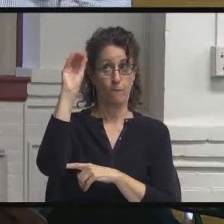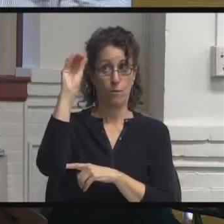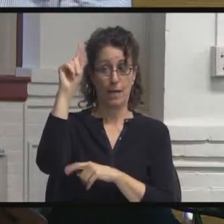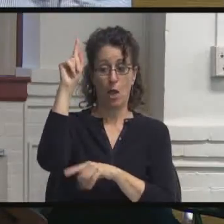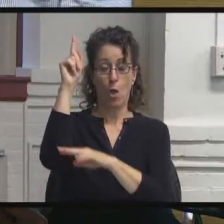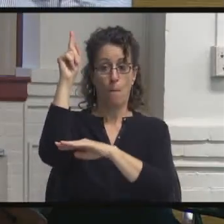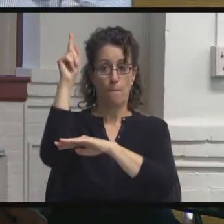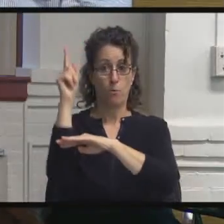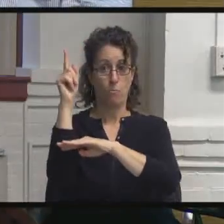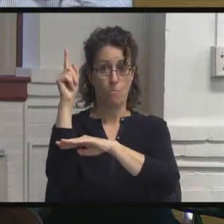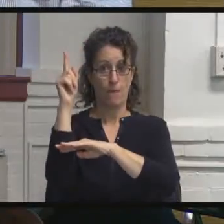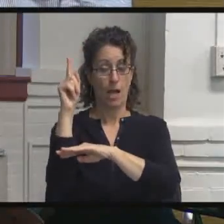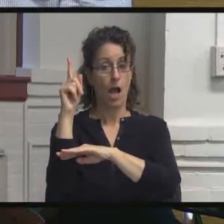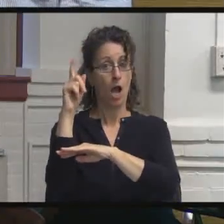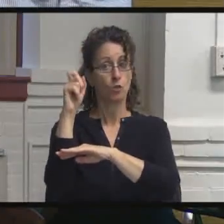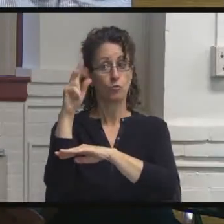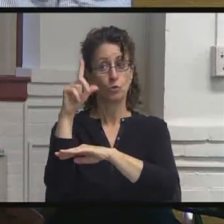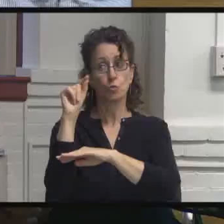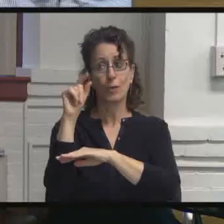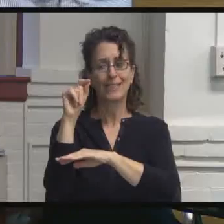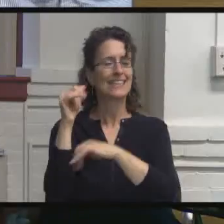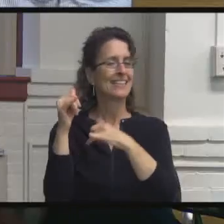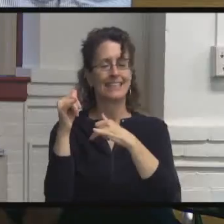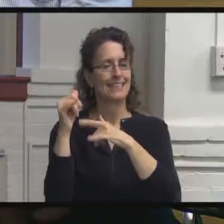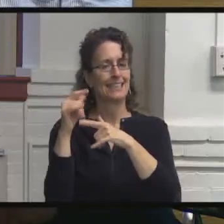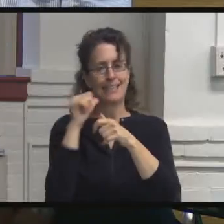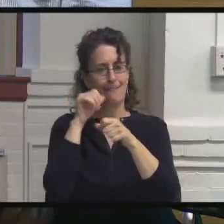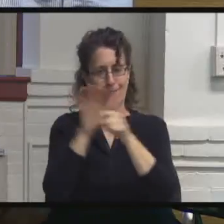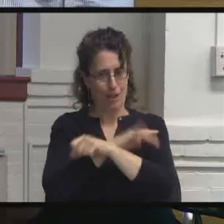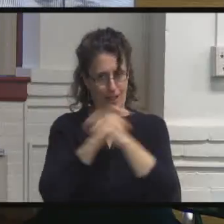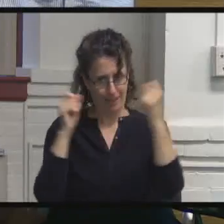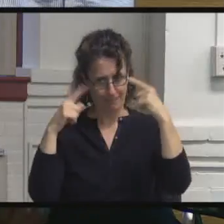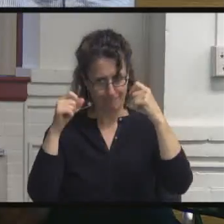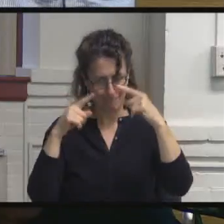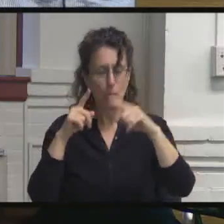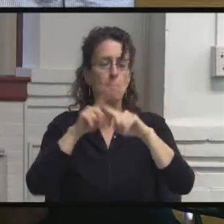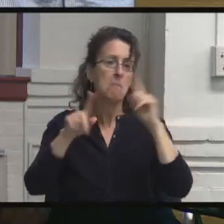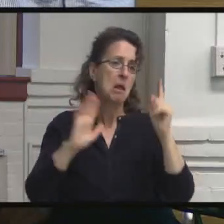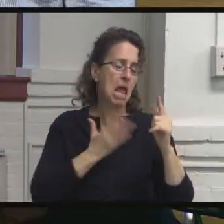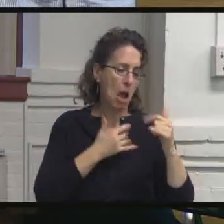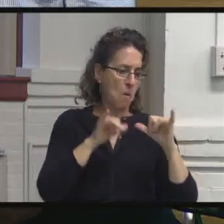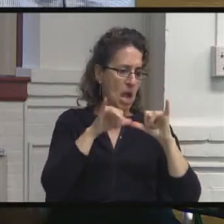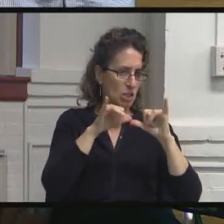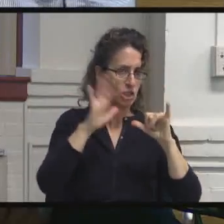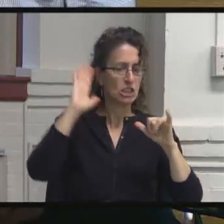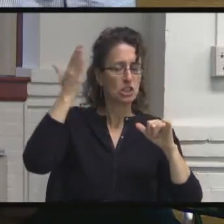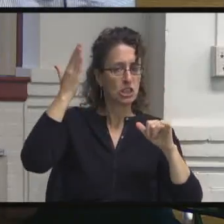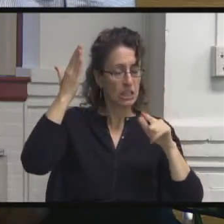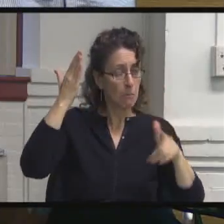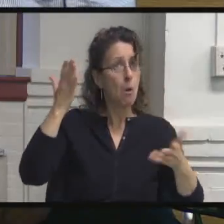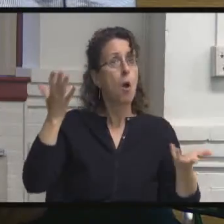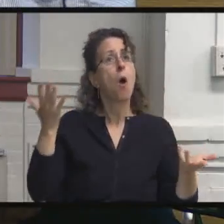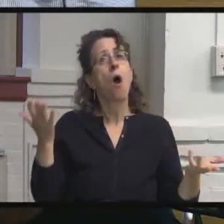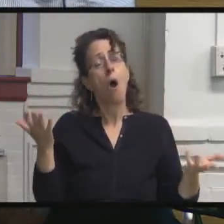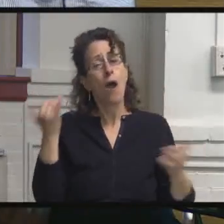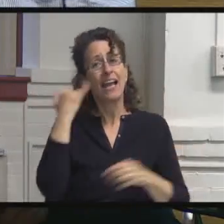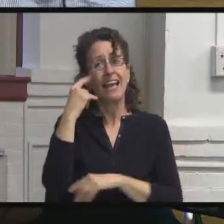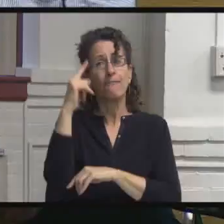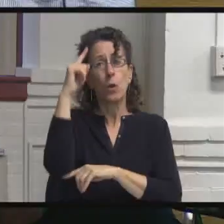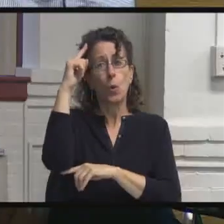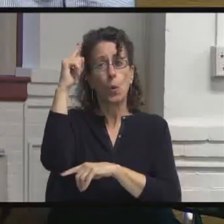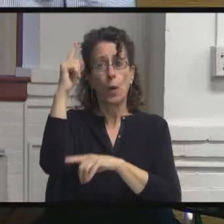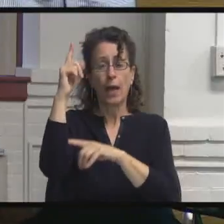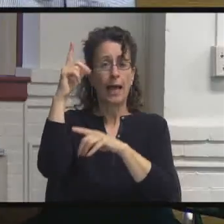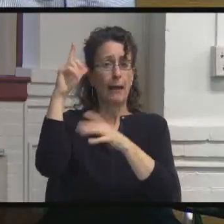gap. What our radio frequency engineers at AT&T tell us is that they may be able to compensate for that to try to